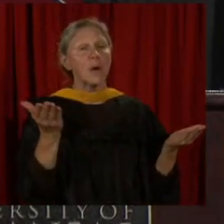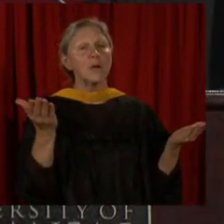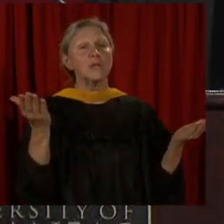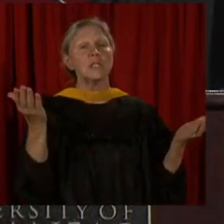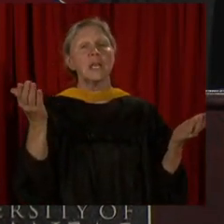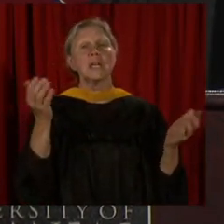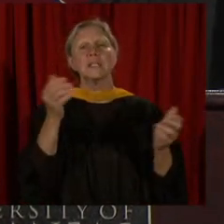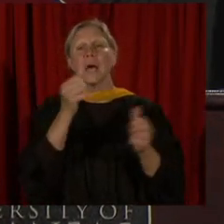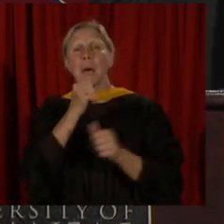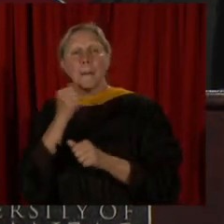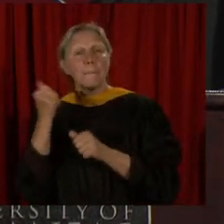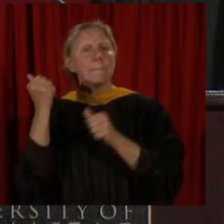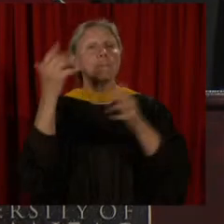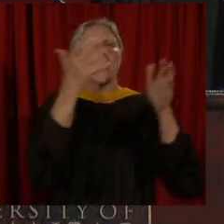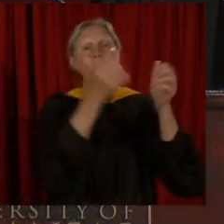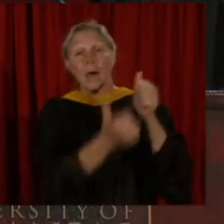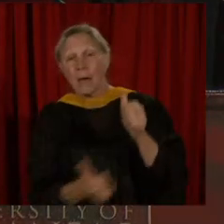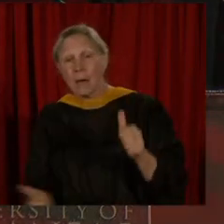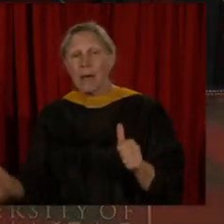adores us.